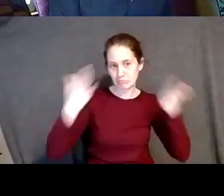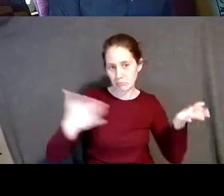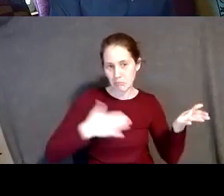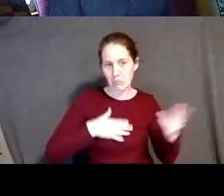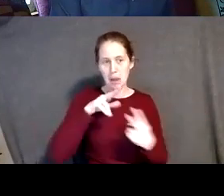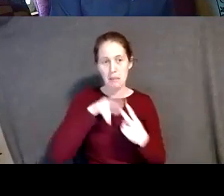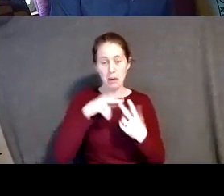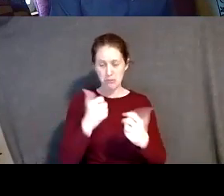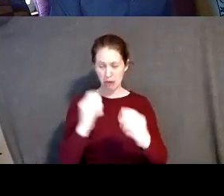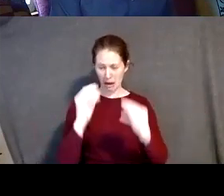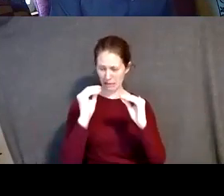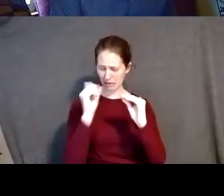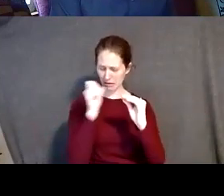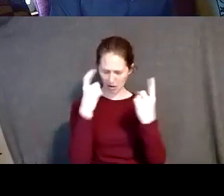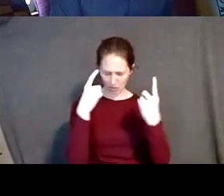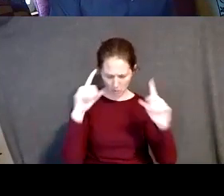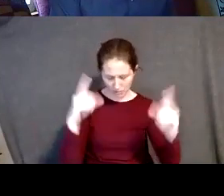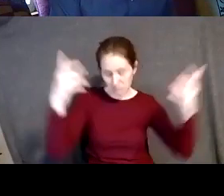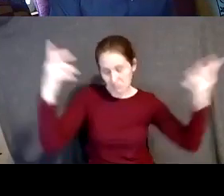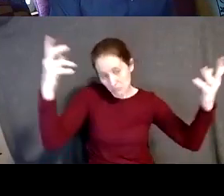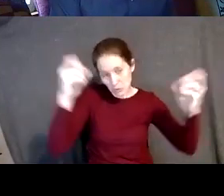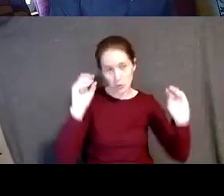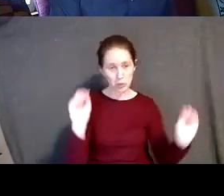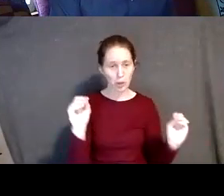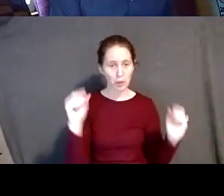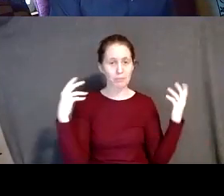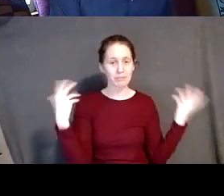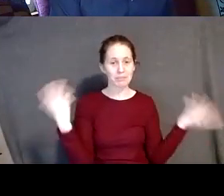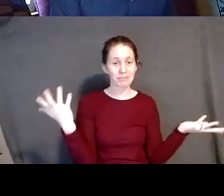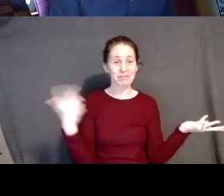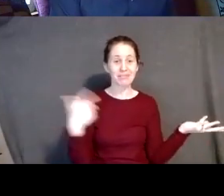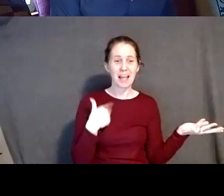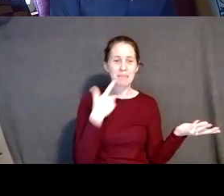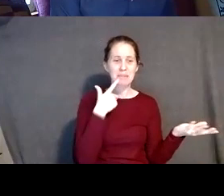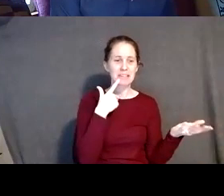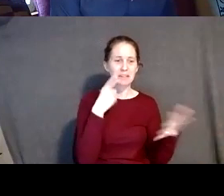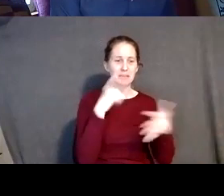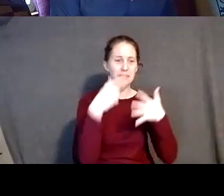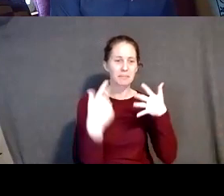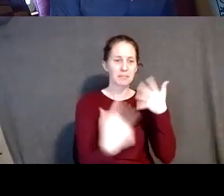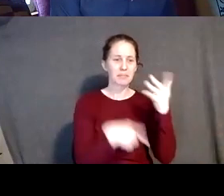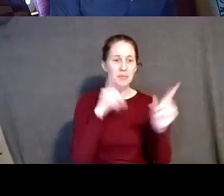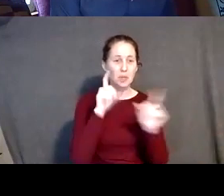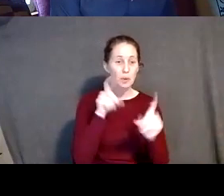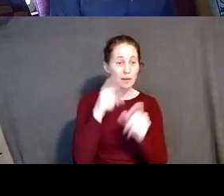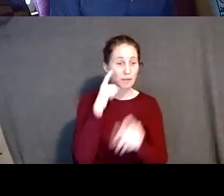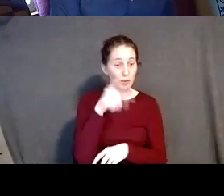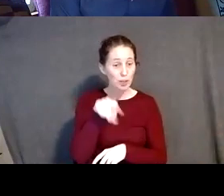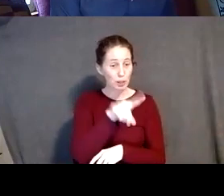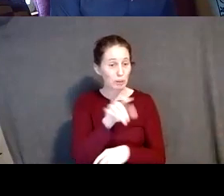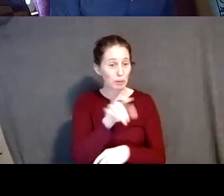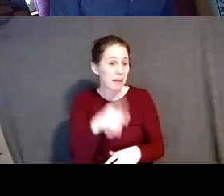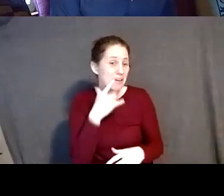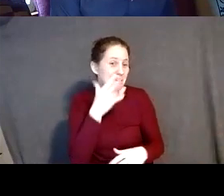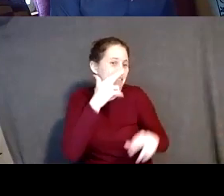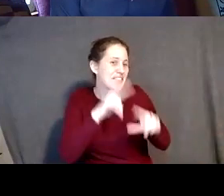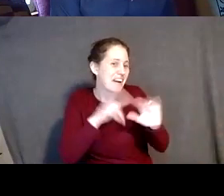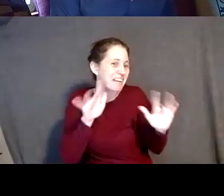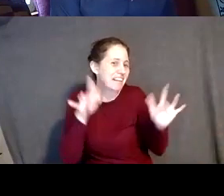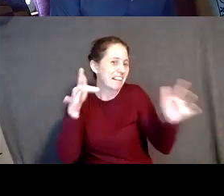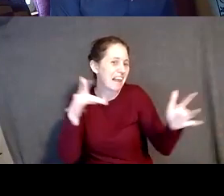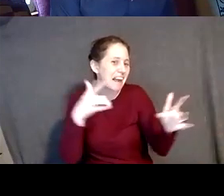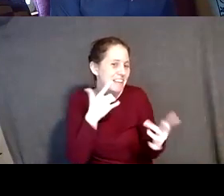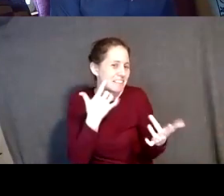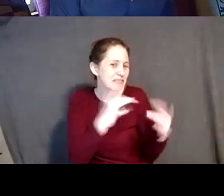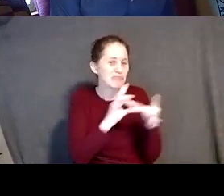tried to teach me, and it didn't really work. So with that in mind, I'm just going to run through a series of questions for you that are, you know, fun and light and